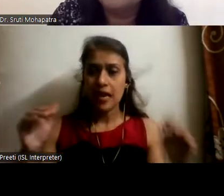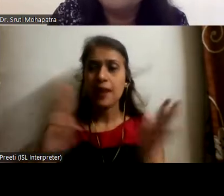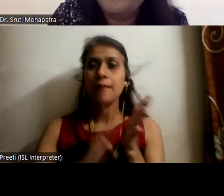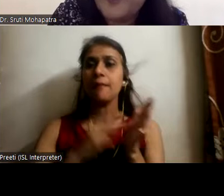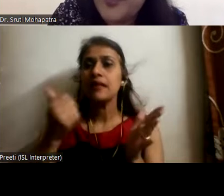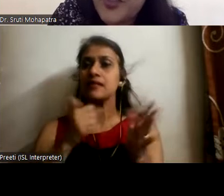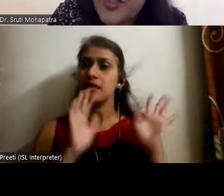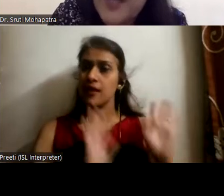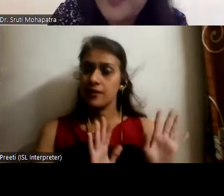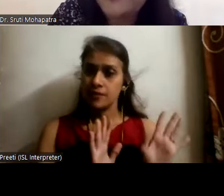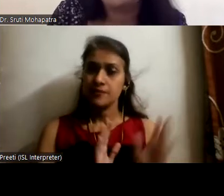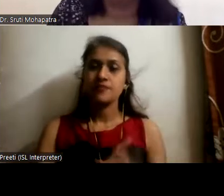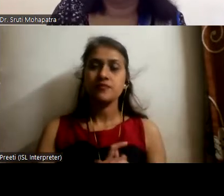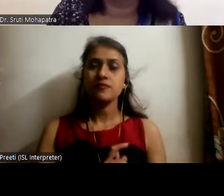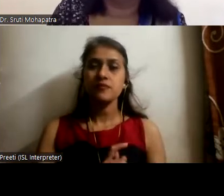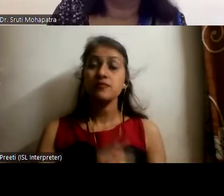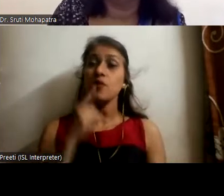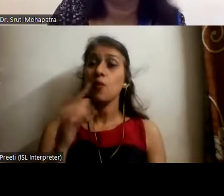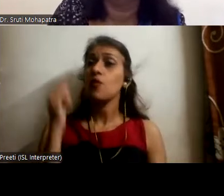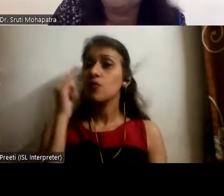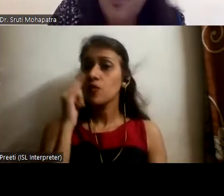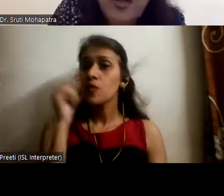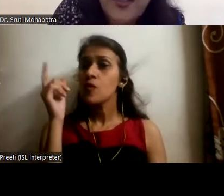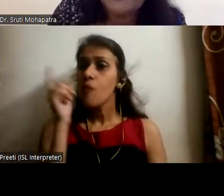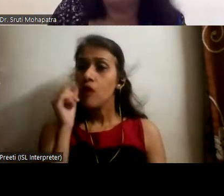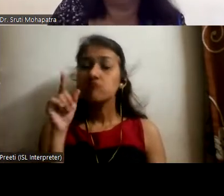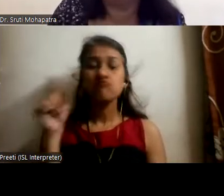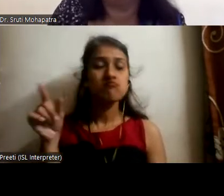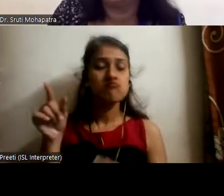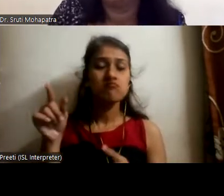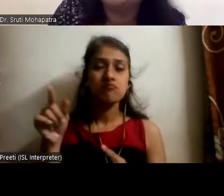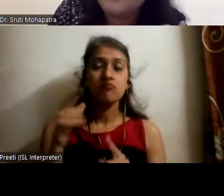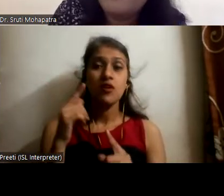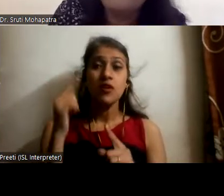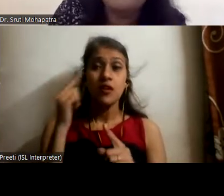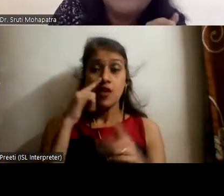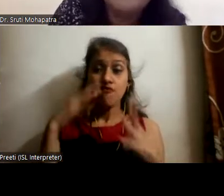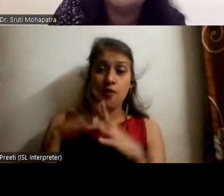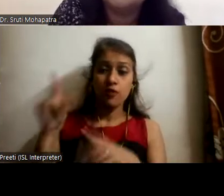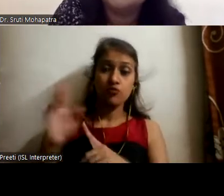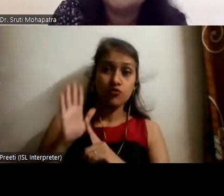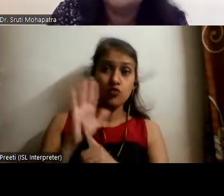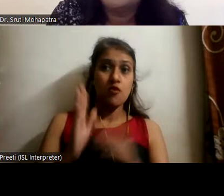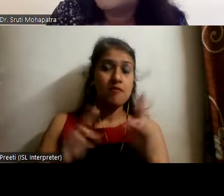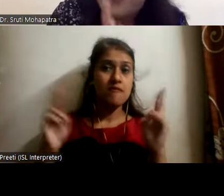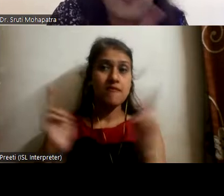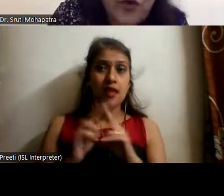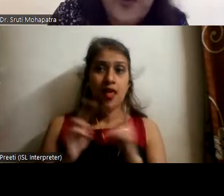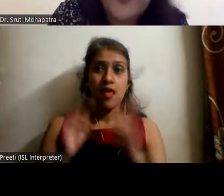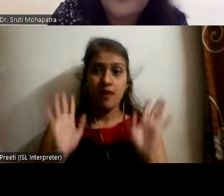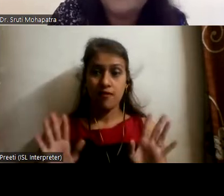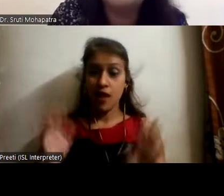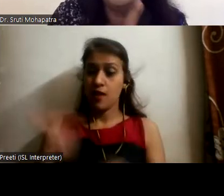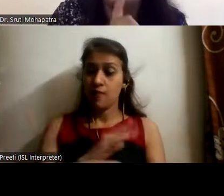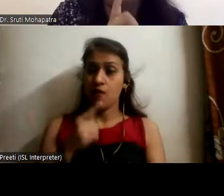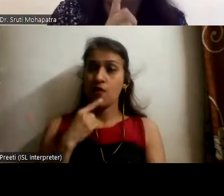So gender has come to a very strong representation, and one of the reason is, as I have told